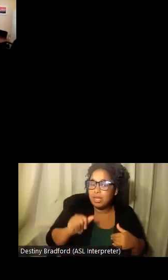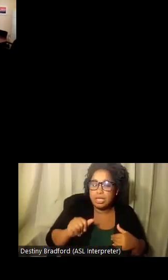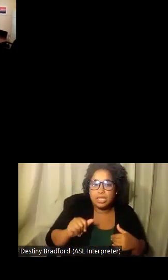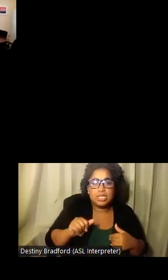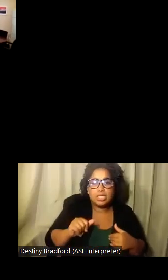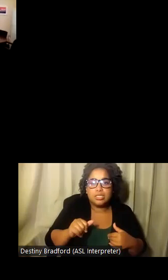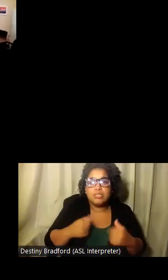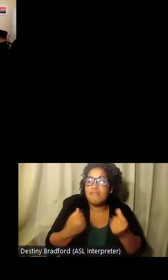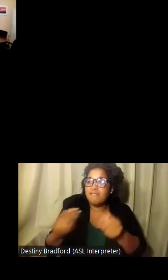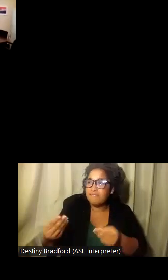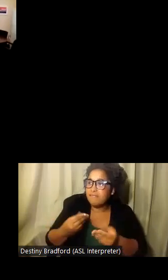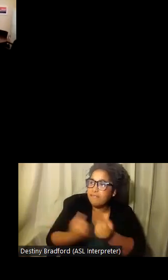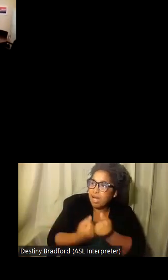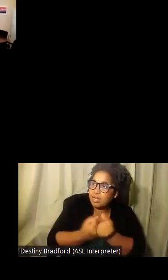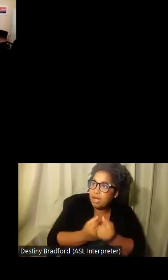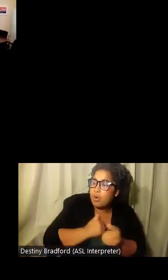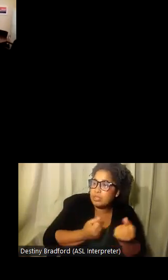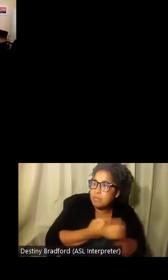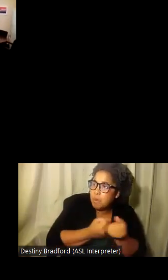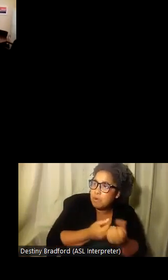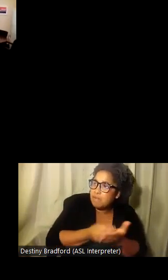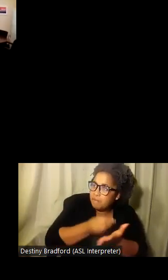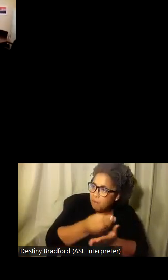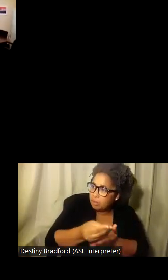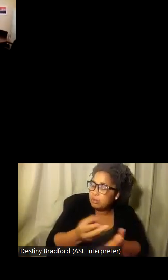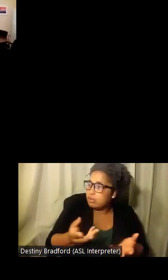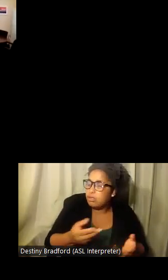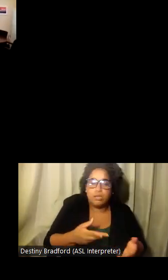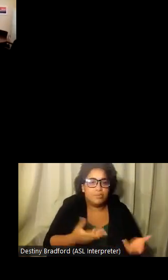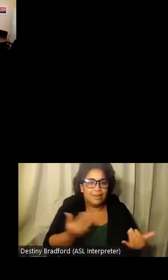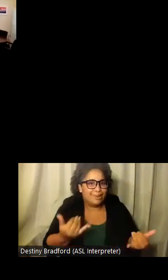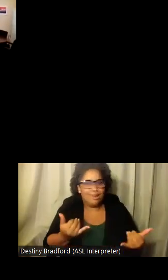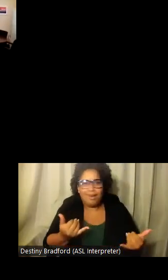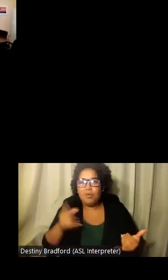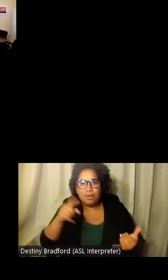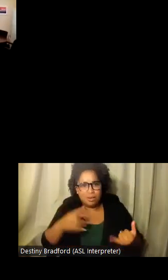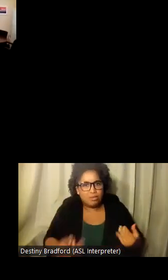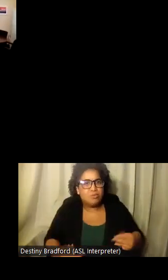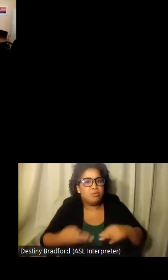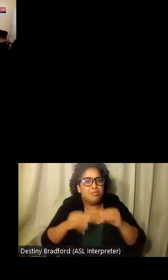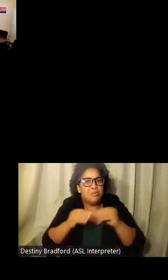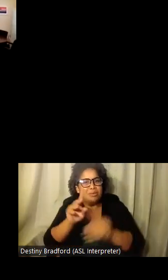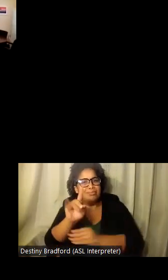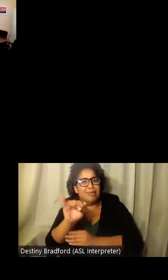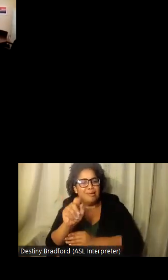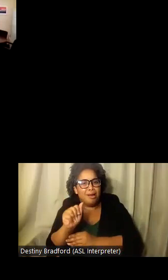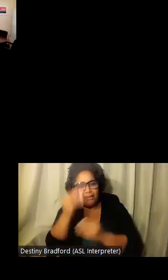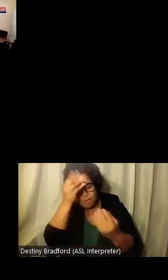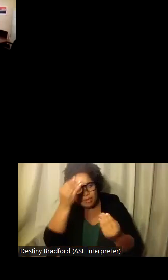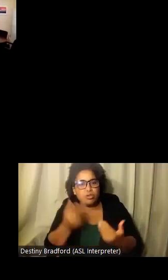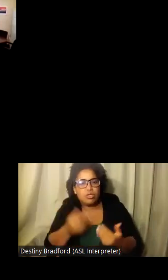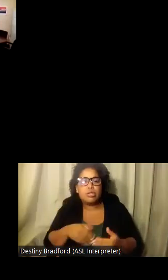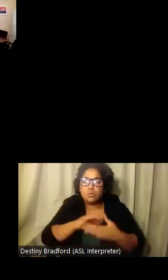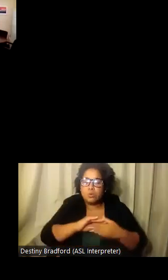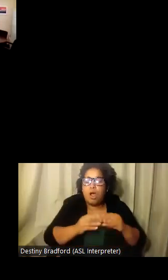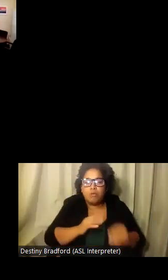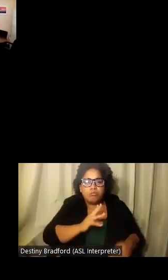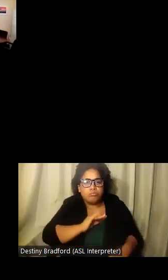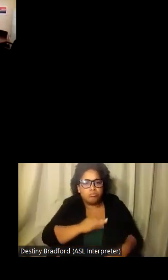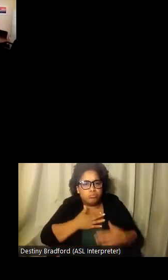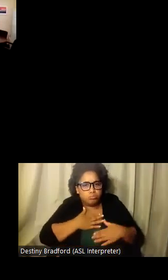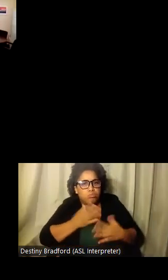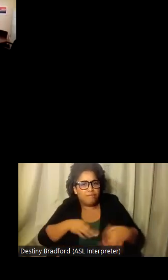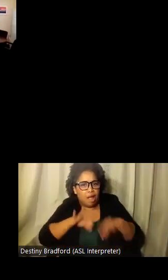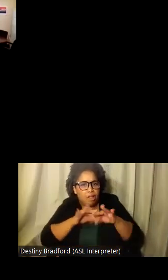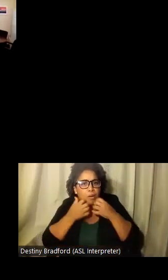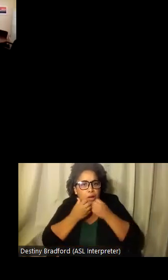able to, and we need to engage in that conversation in a more a data-oriented way. Sure, those stories still remain very